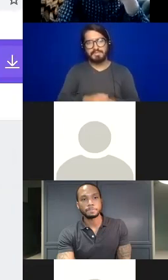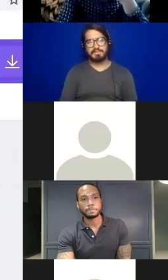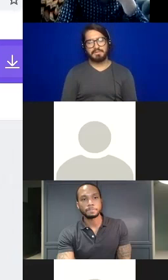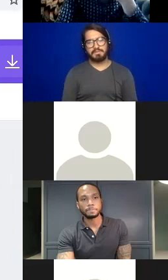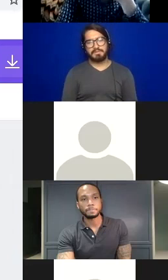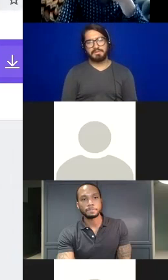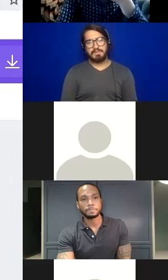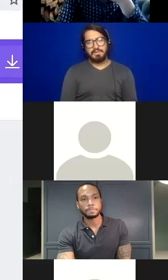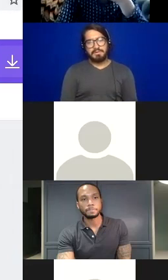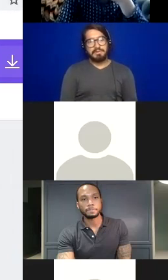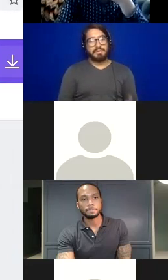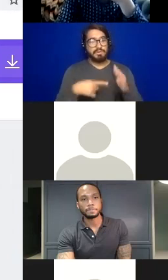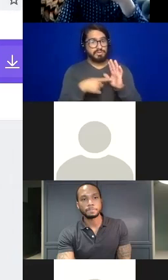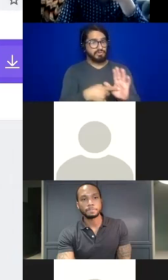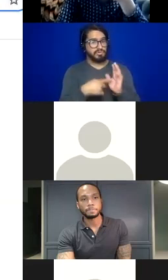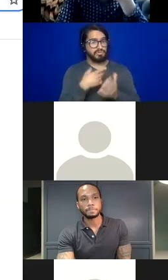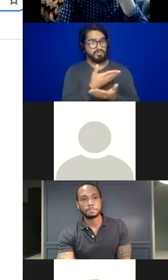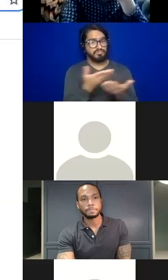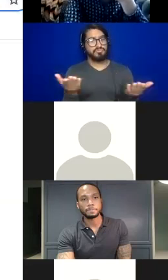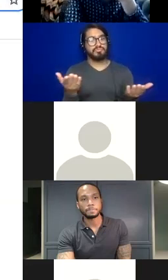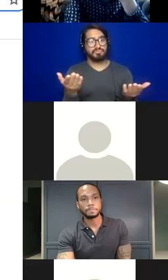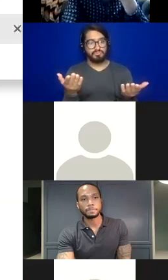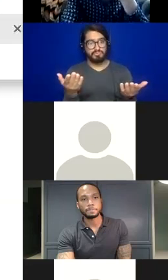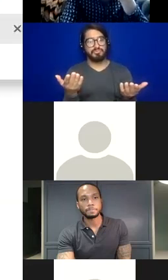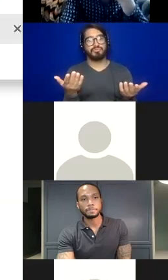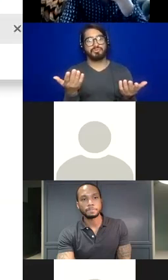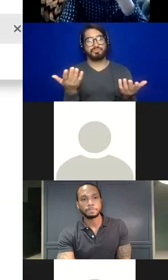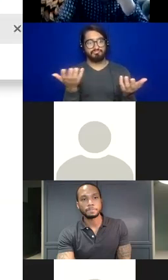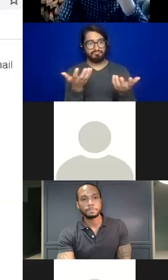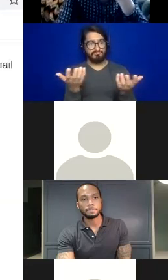just show you all kind of what